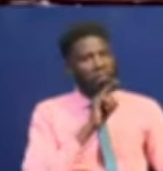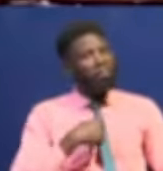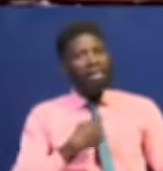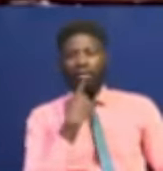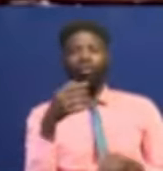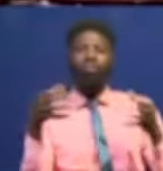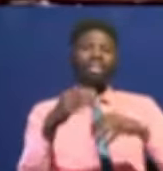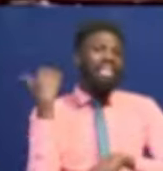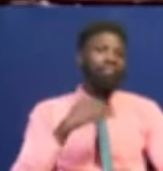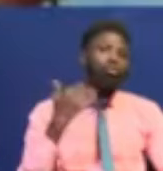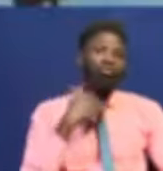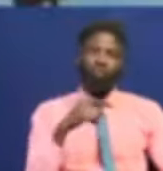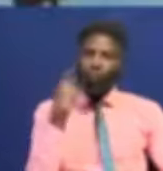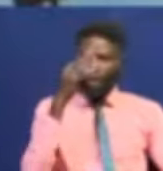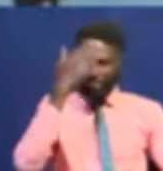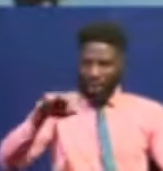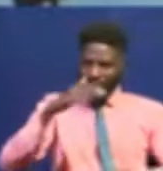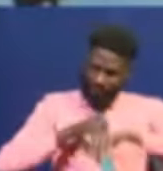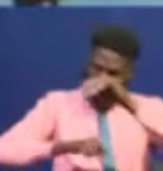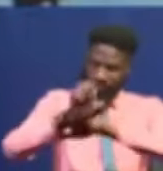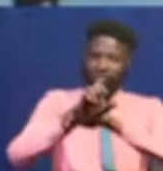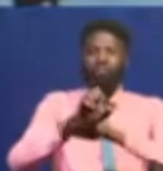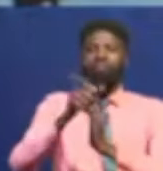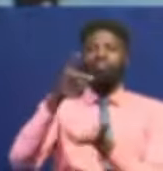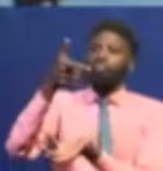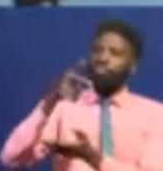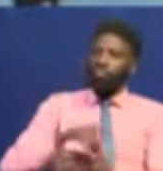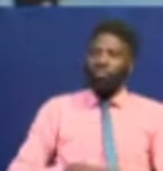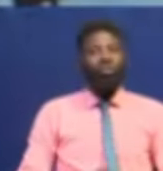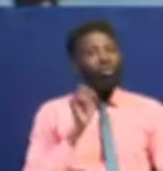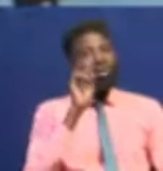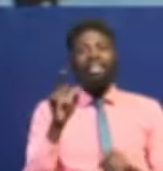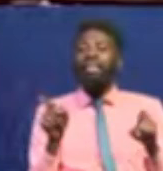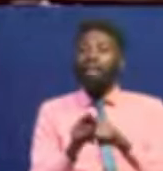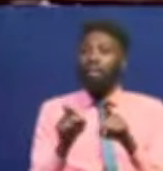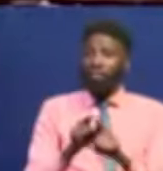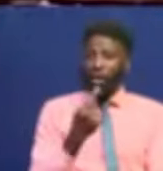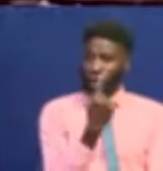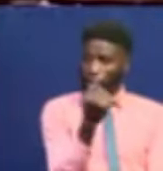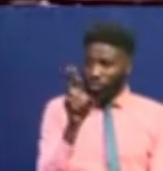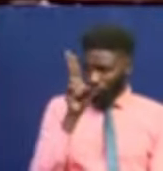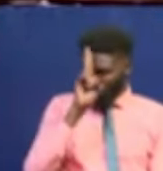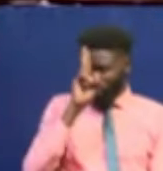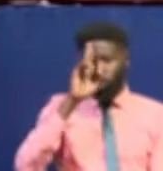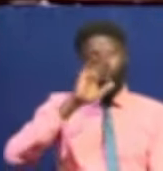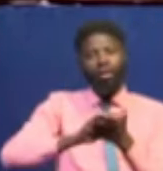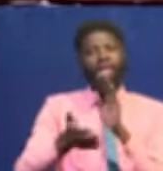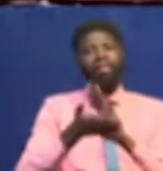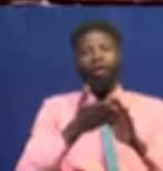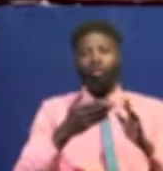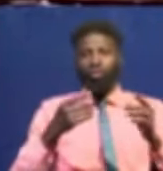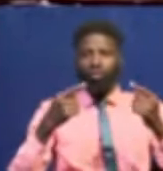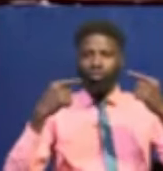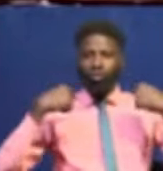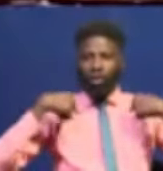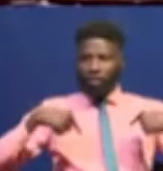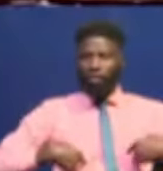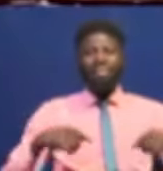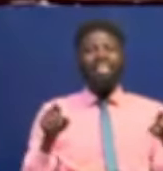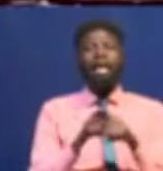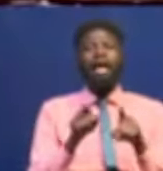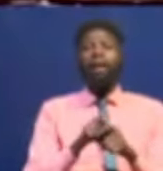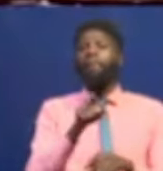the criminals who attacked Parliament. Right. Now, every policeman also, without uniform, conducted an